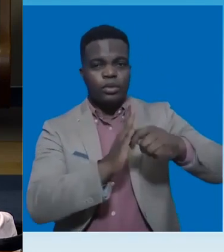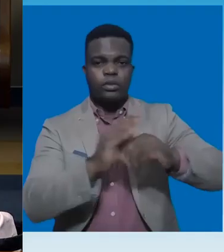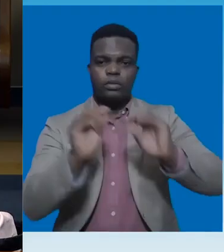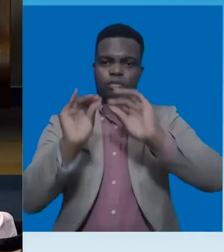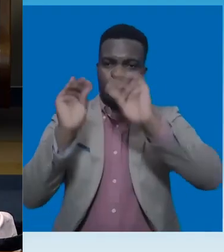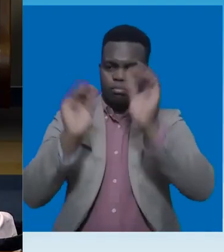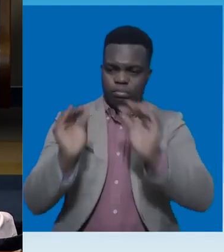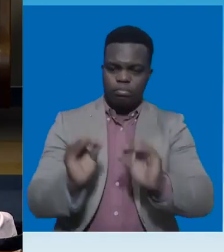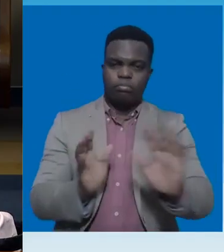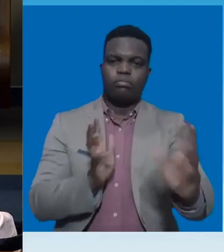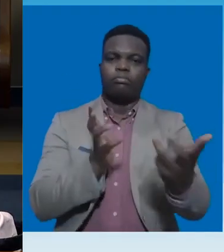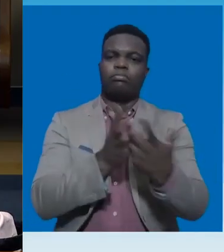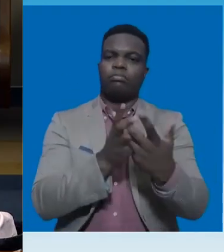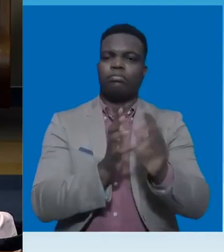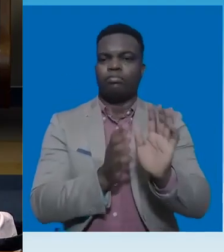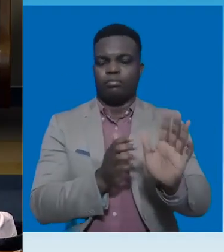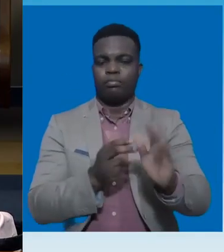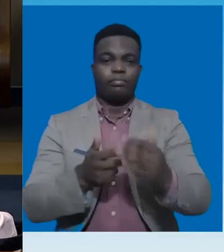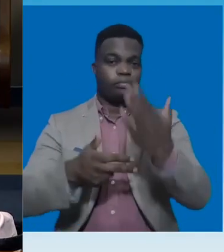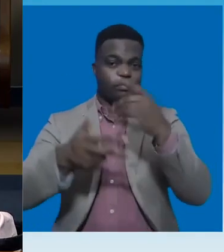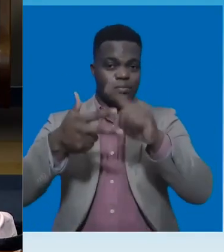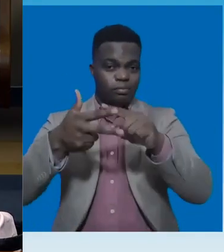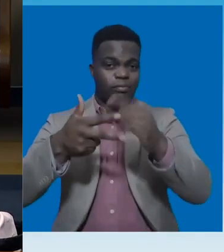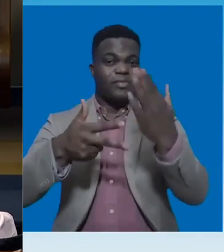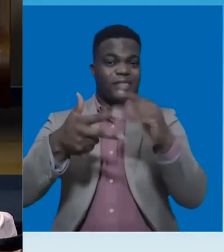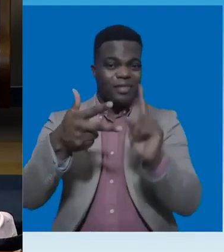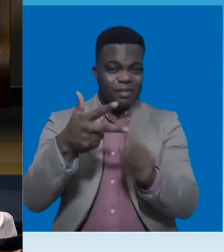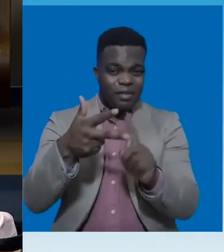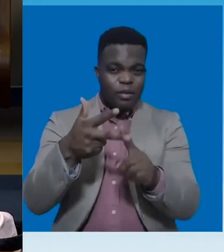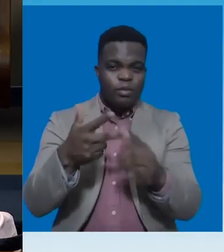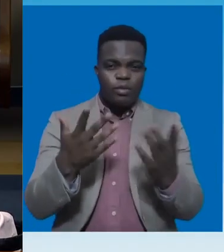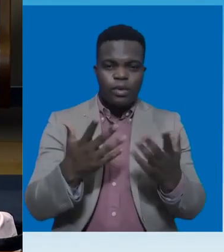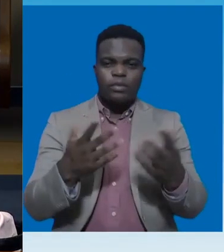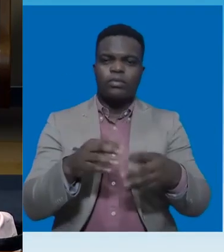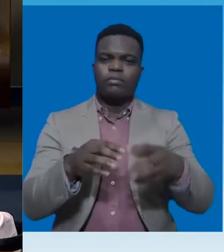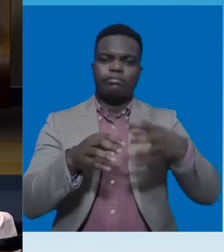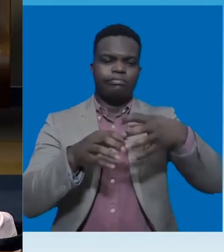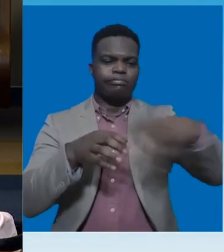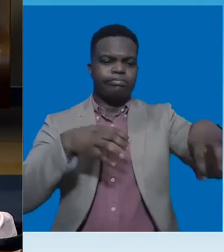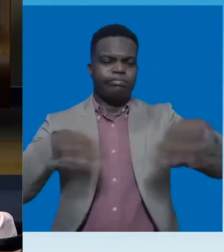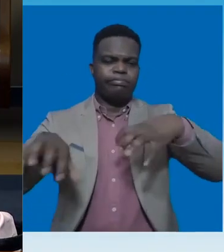from fragmentation to intersectionality and cohesion.